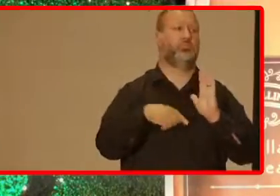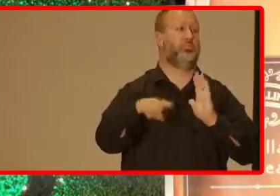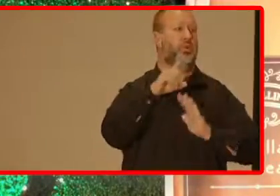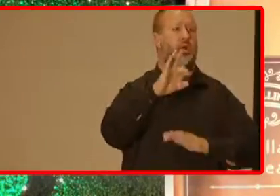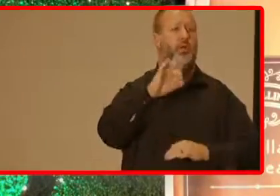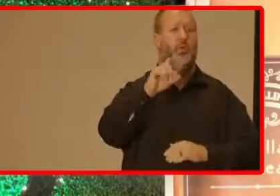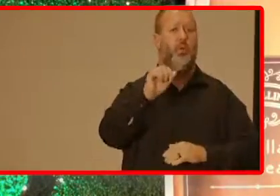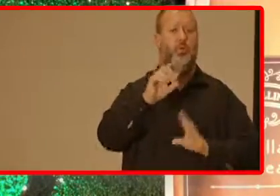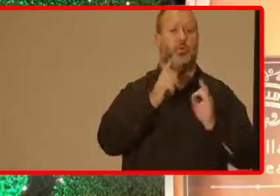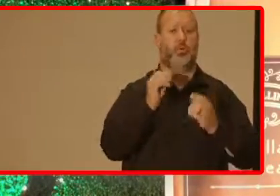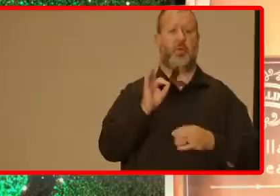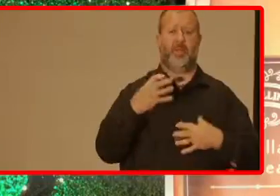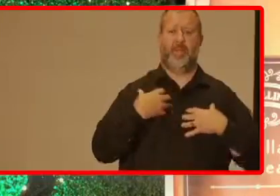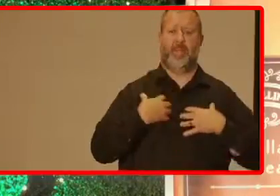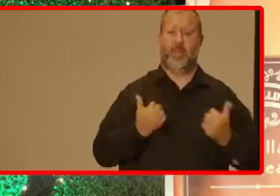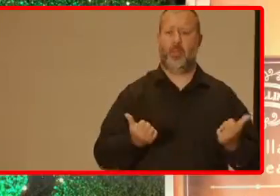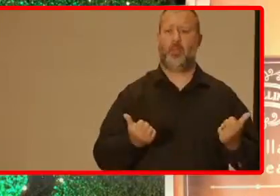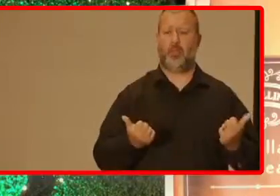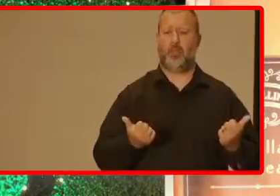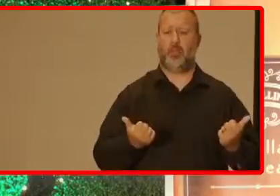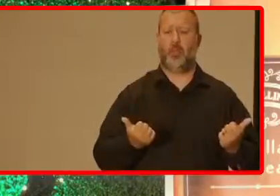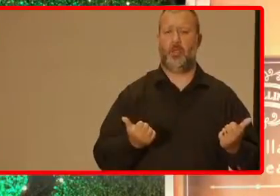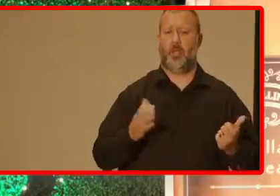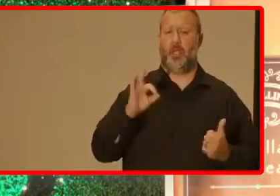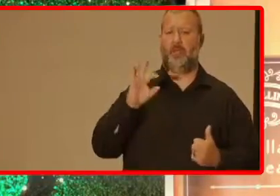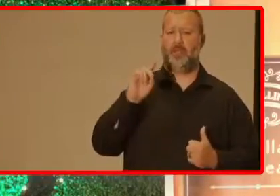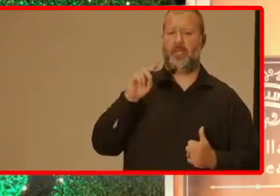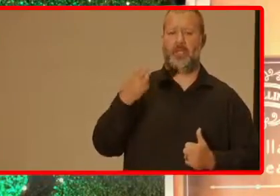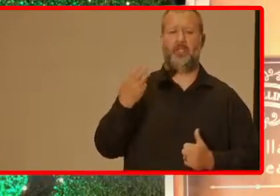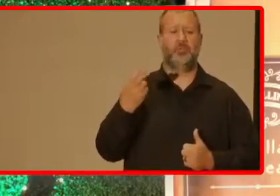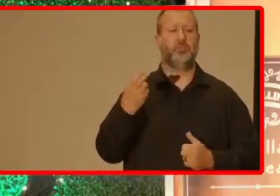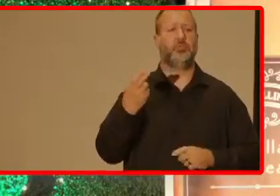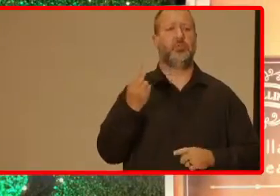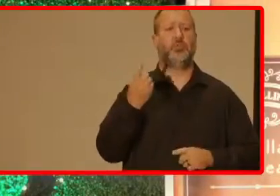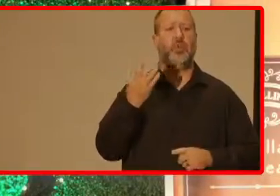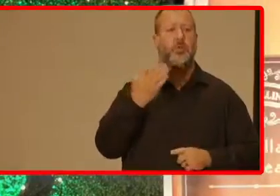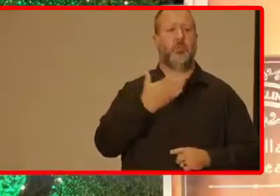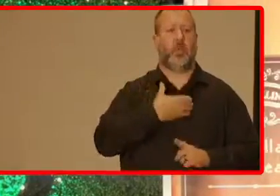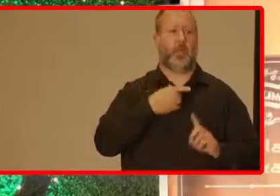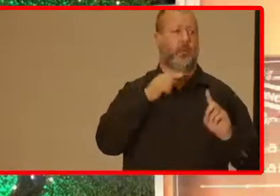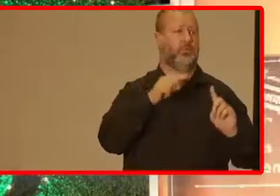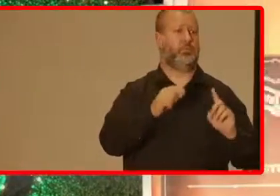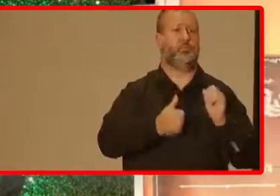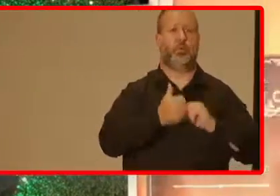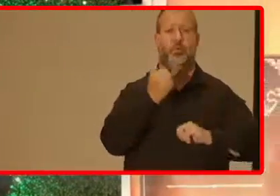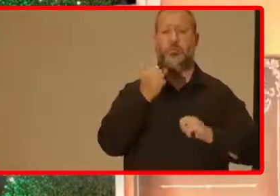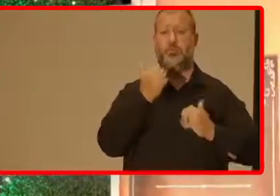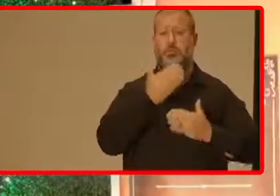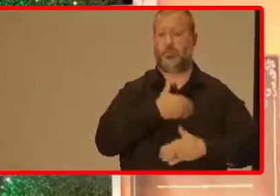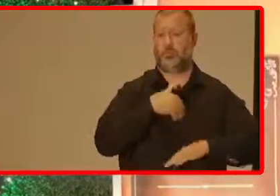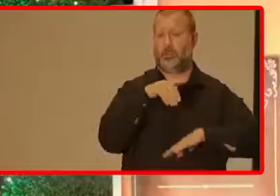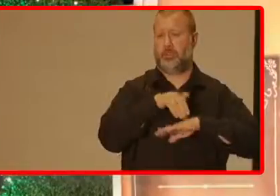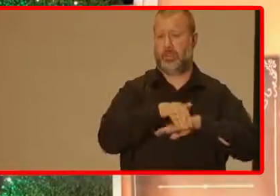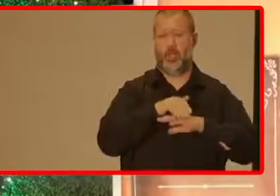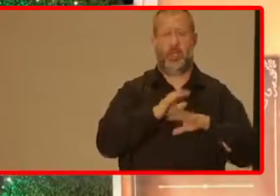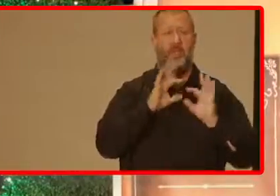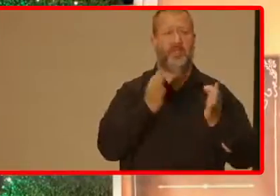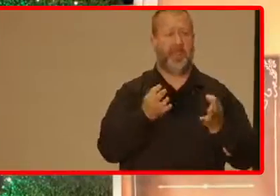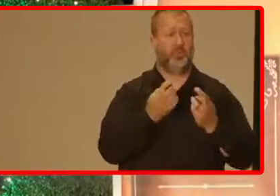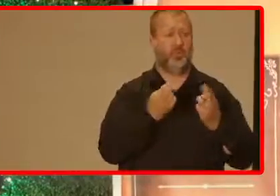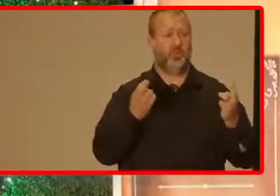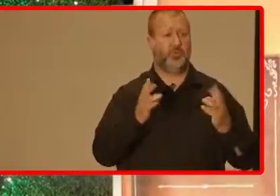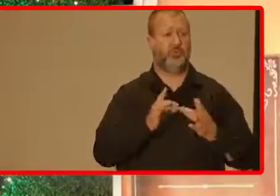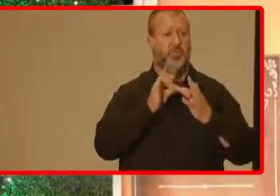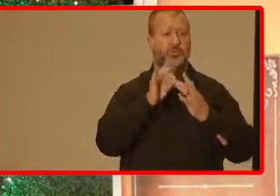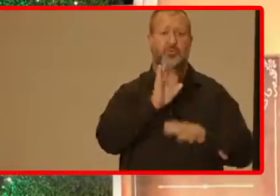Florida Department of Health earlier today, but the highlight of my afternoon was sitting down with the family resource specialists